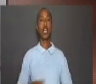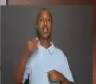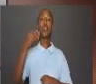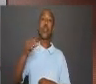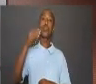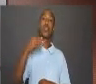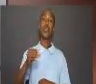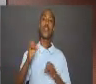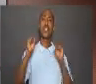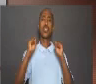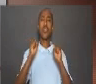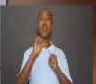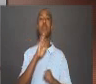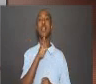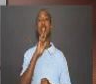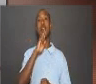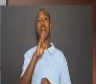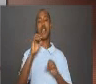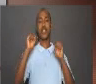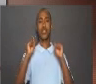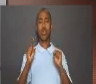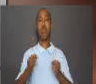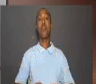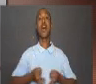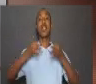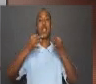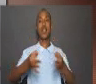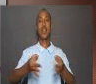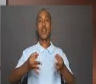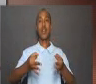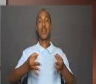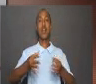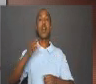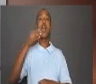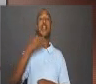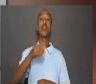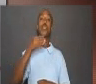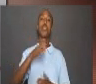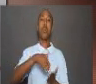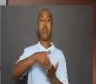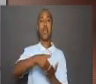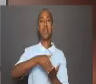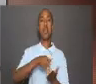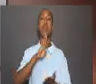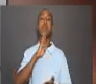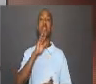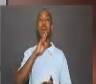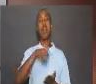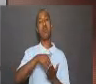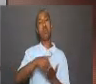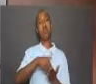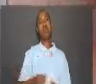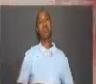Solutions of strong bases are strong conductors, and solutions of weak bases are